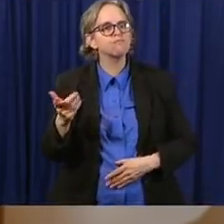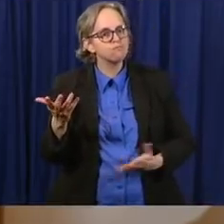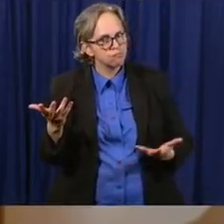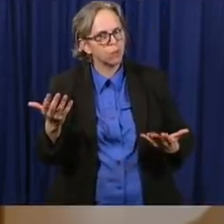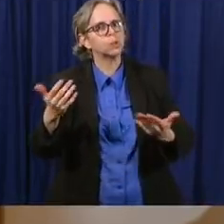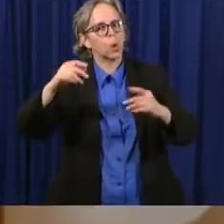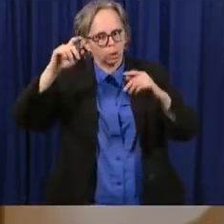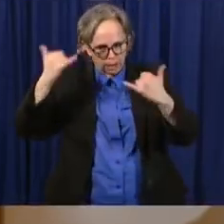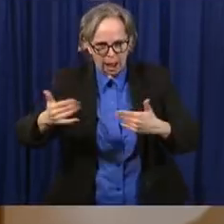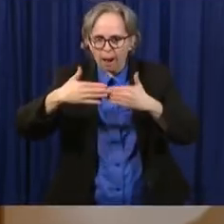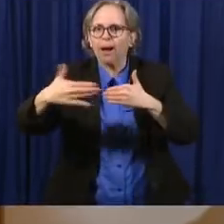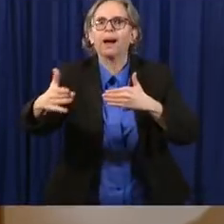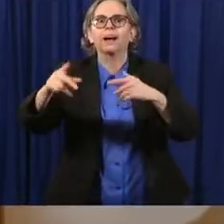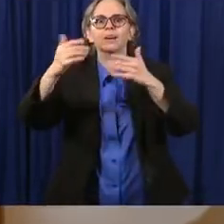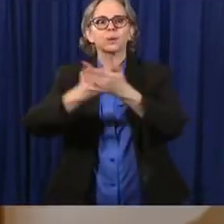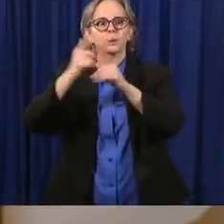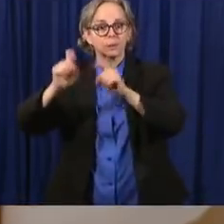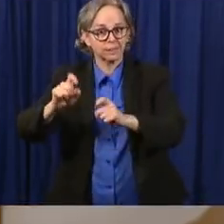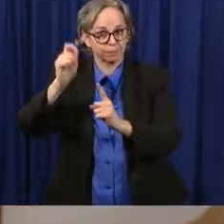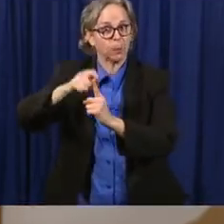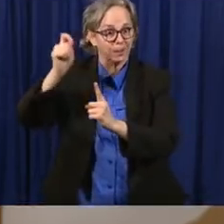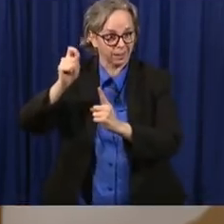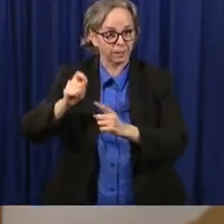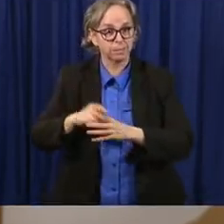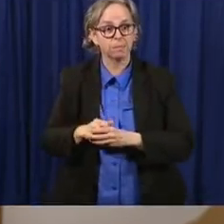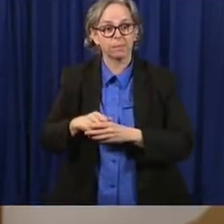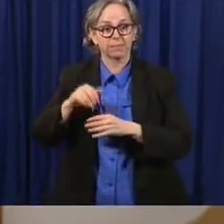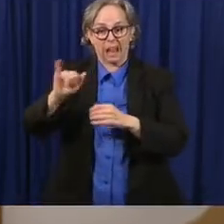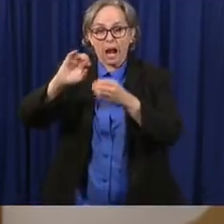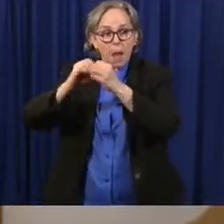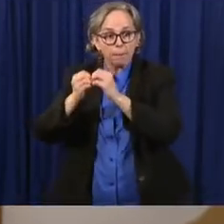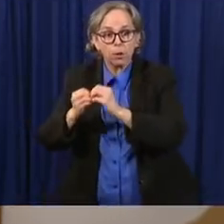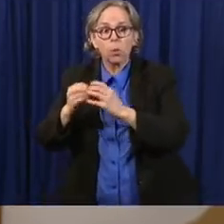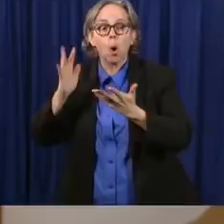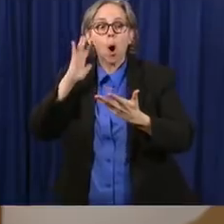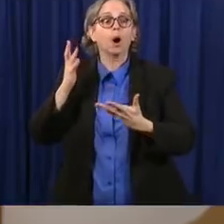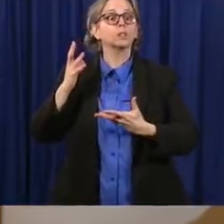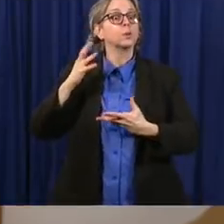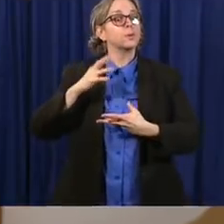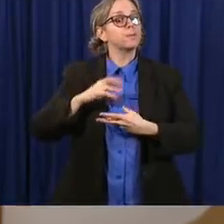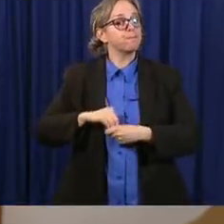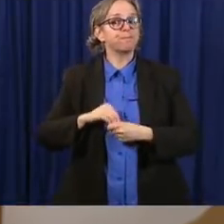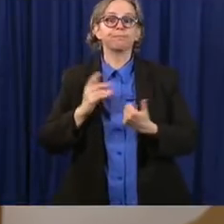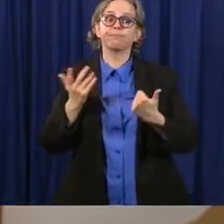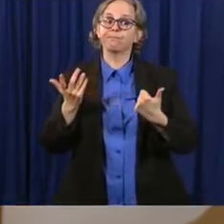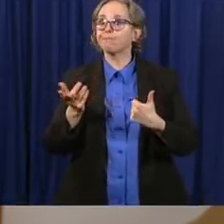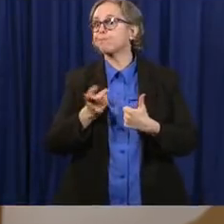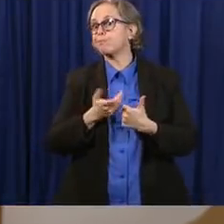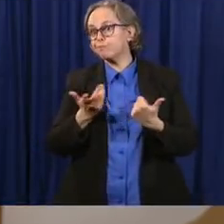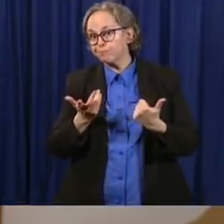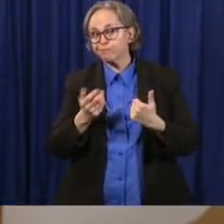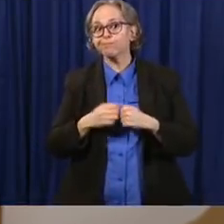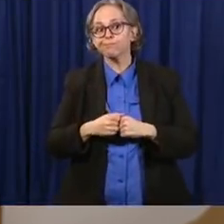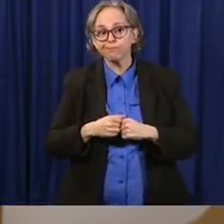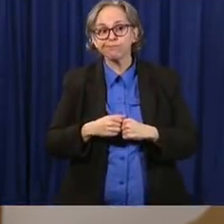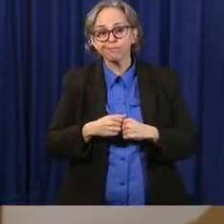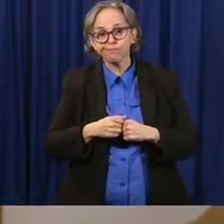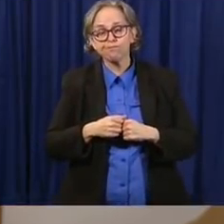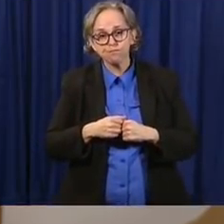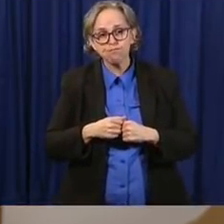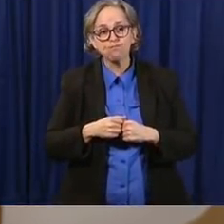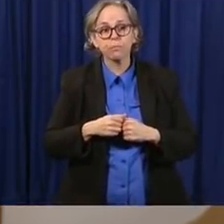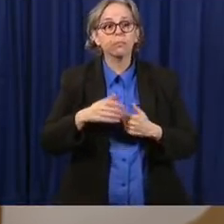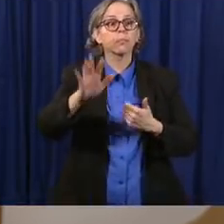This new number will also include the following. A person will be counted if there is